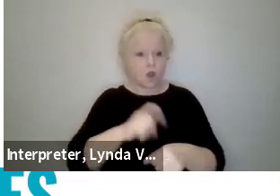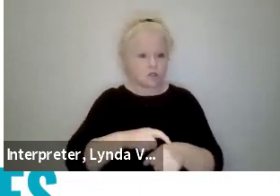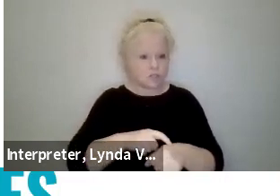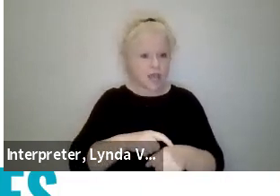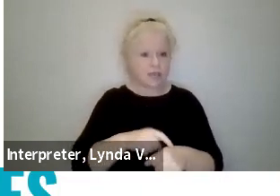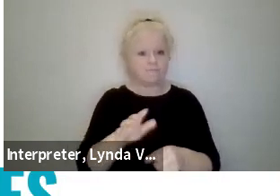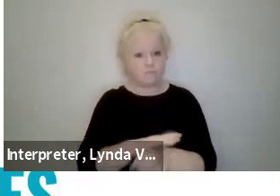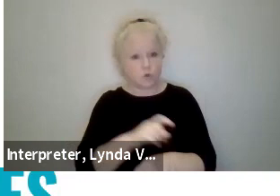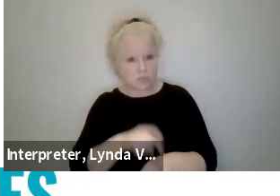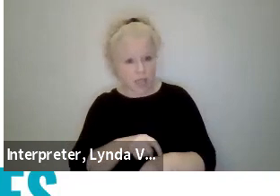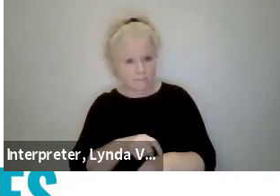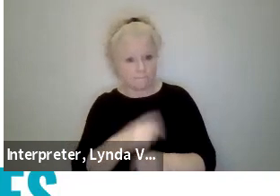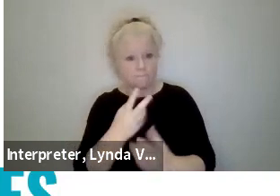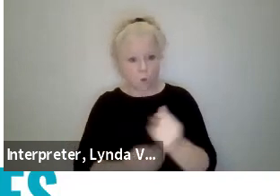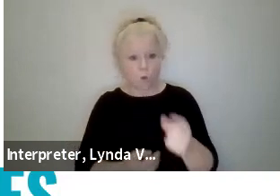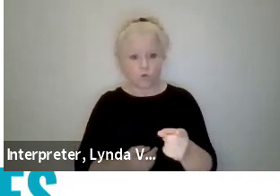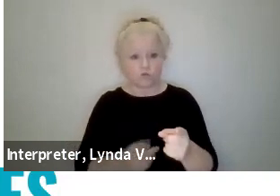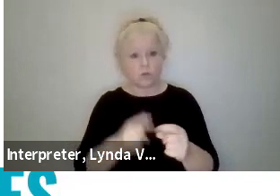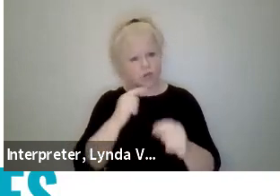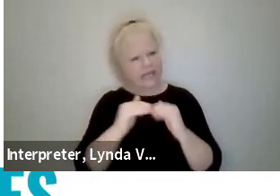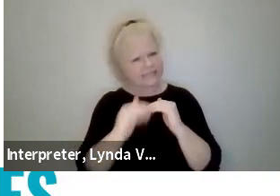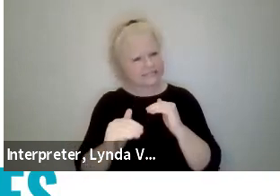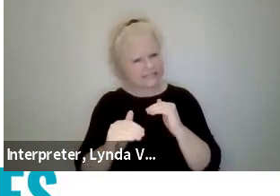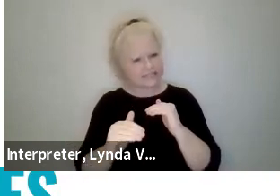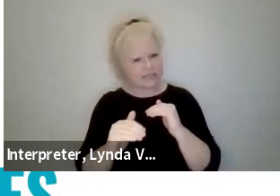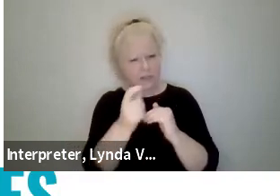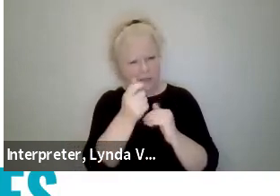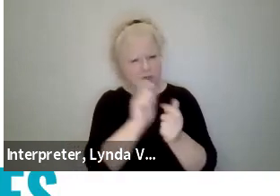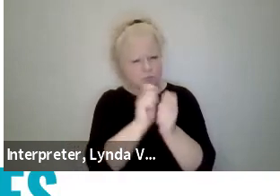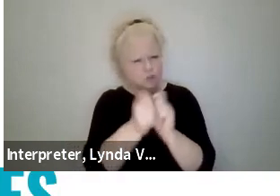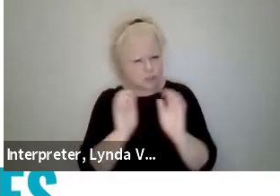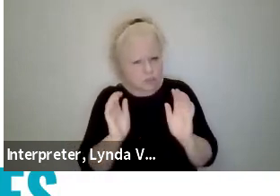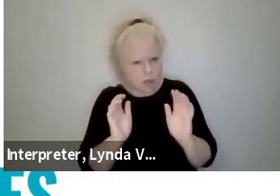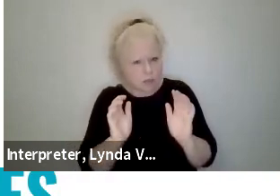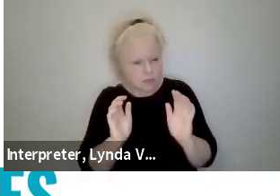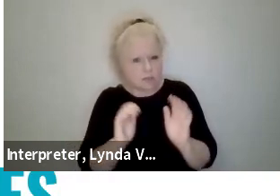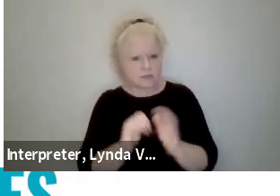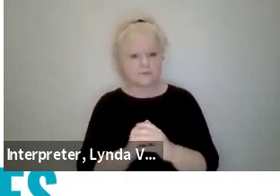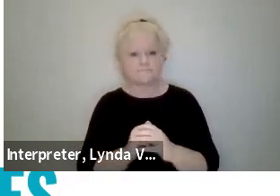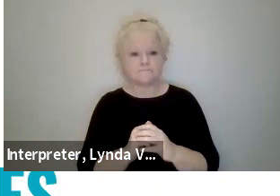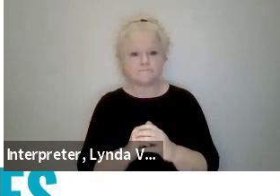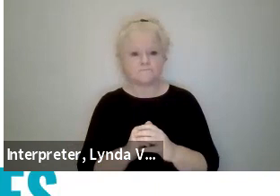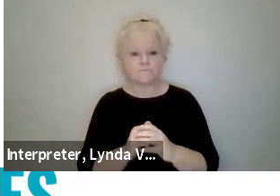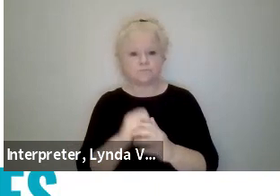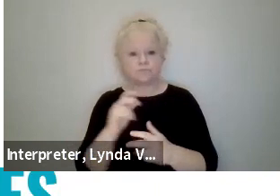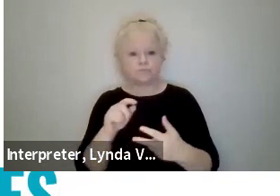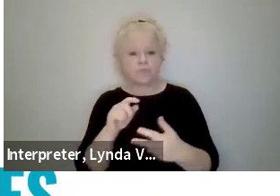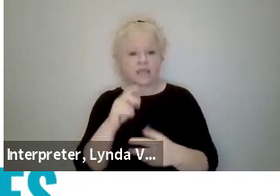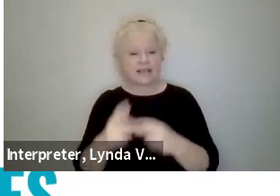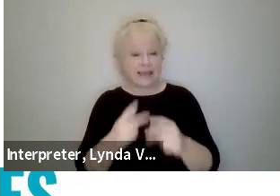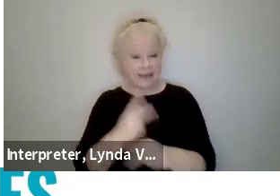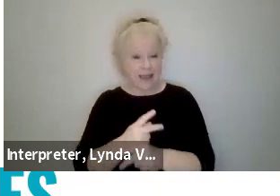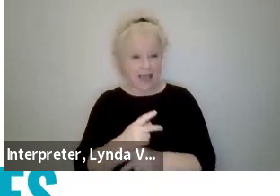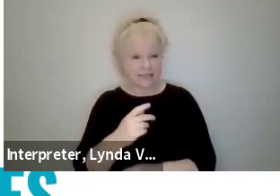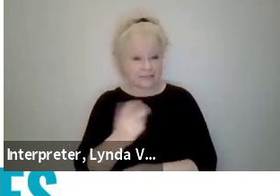full-time employment for both years has been pretty consistent, only a slight change there. When we look at the type of employment in both